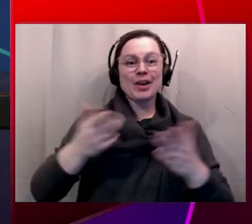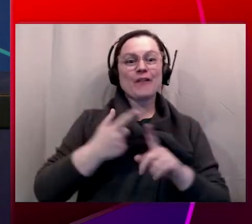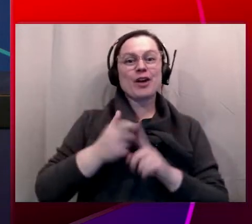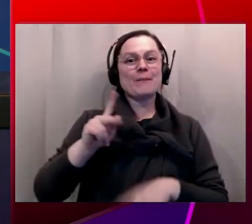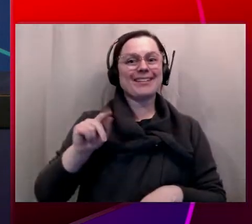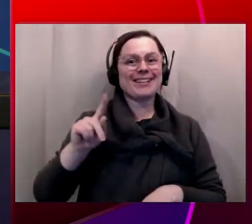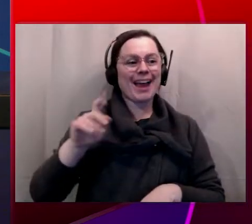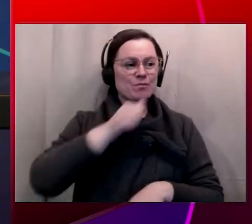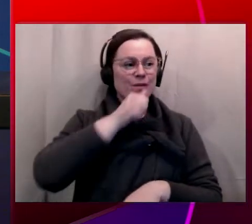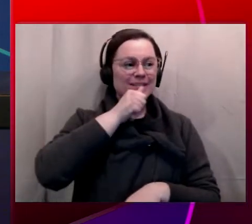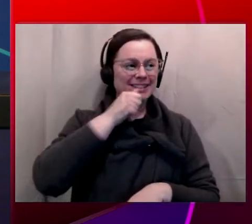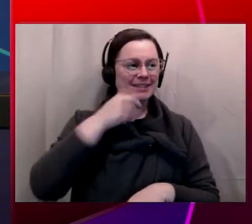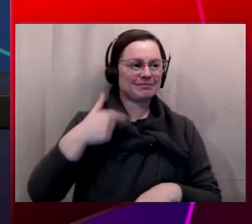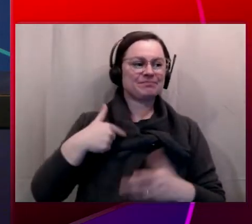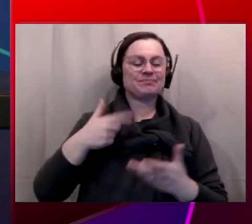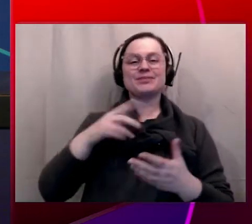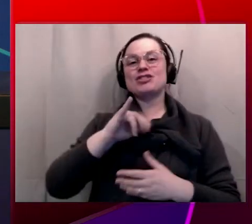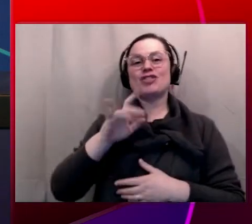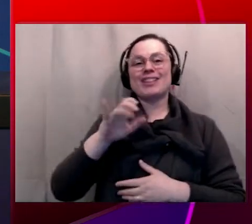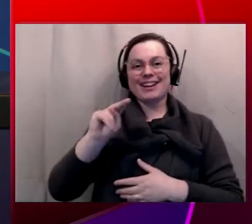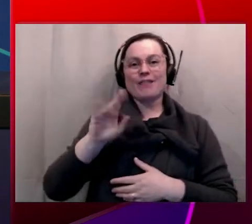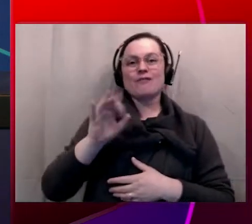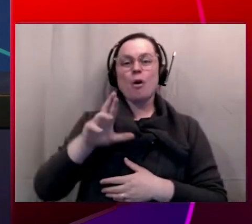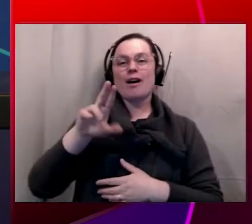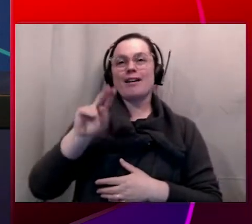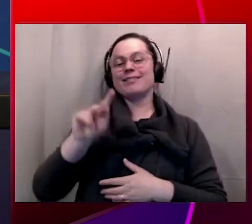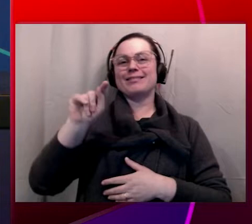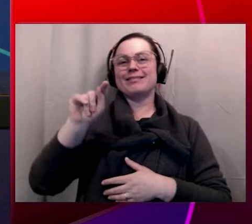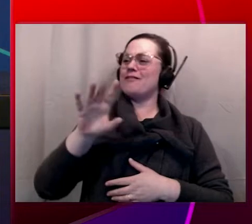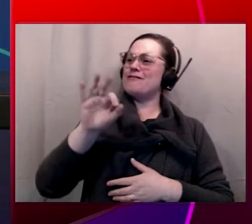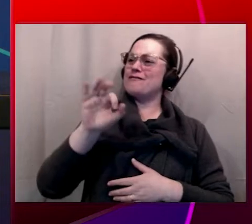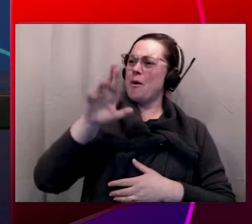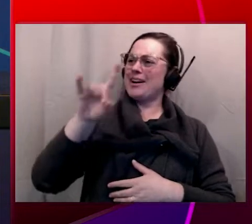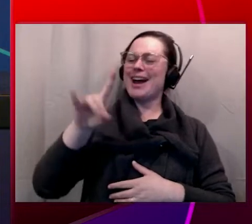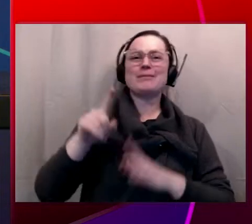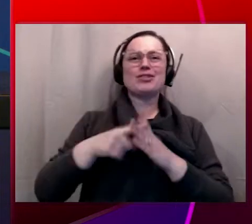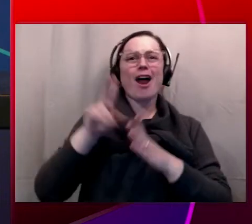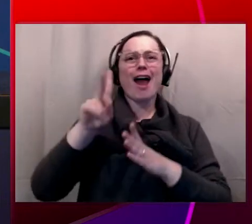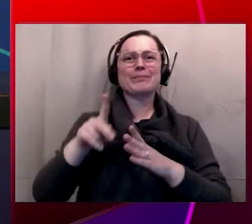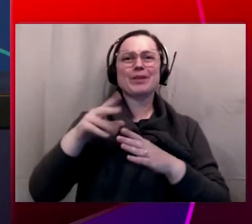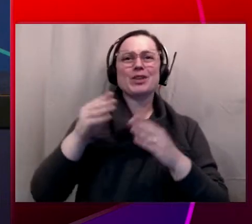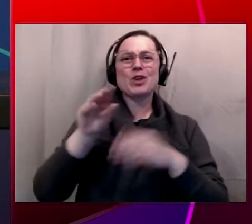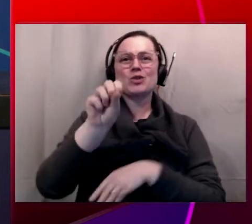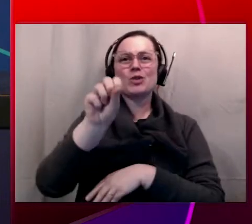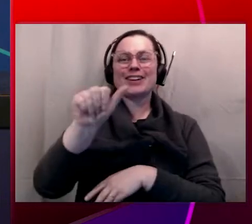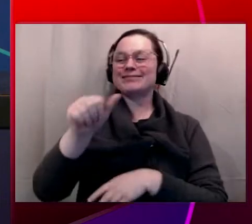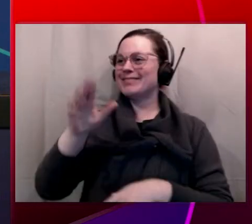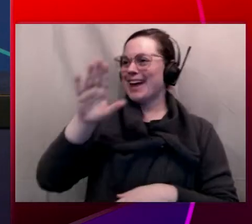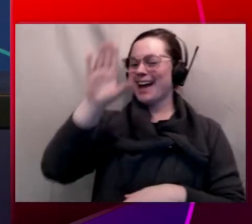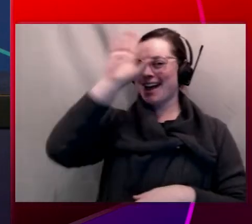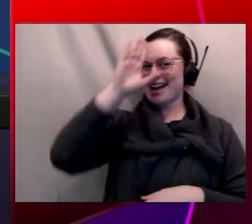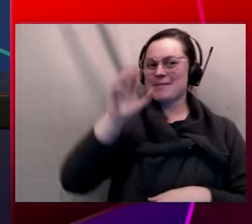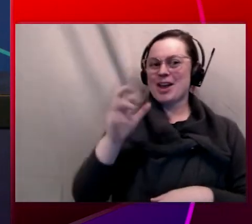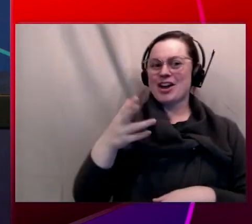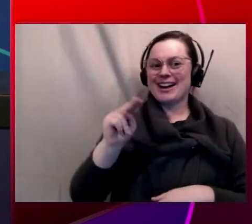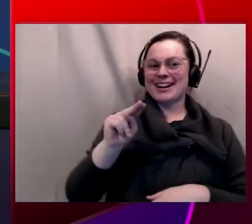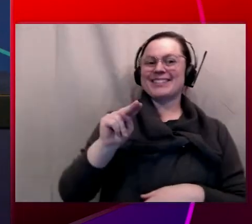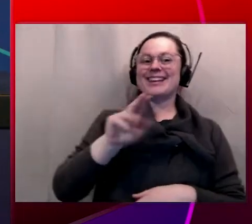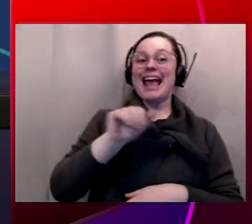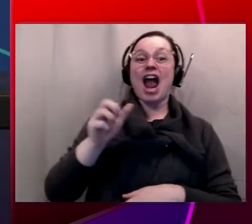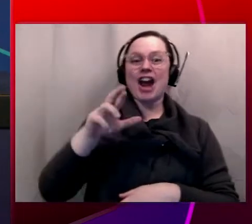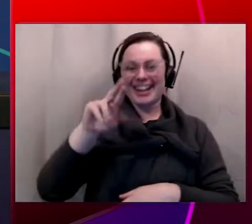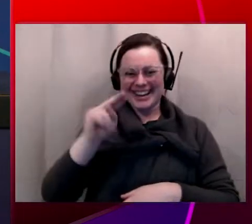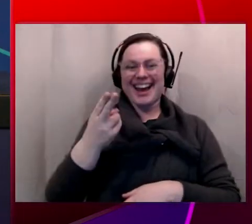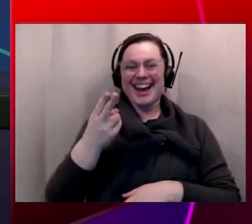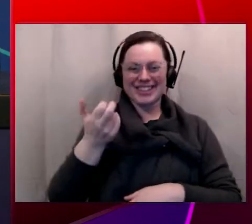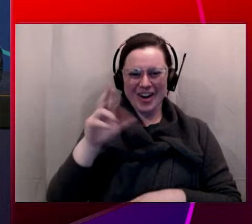My name is Jillian Forde, and I'm a Startup Solutions Architect. Hey everyone, my name is Aaron Hunter. I'm a Senior Technical Trainer with AWS Training and